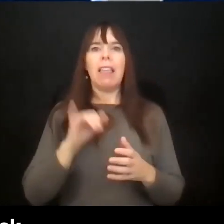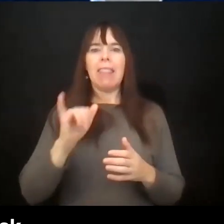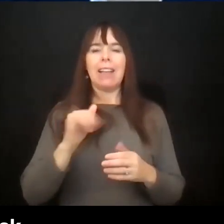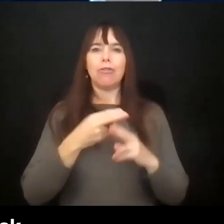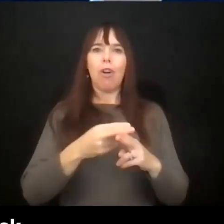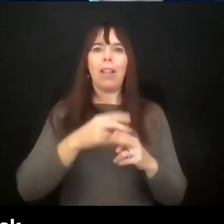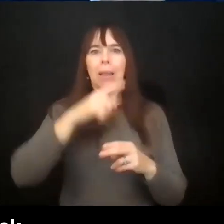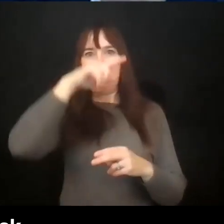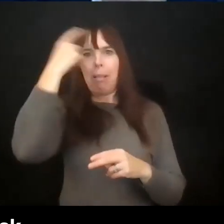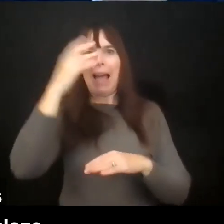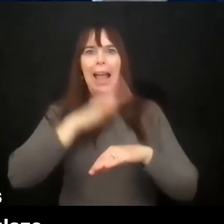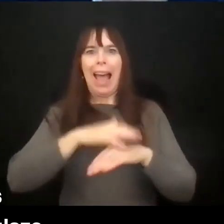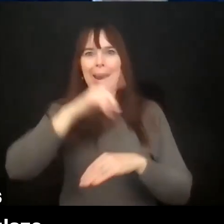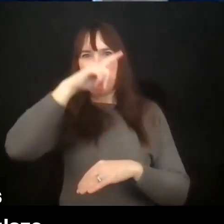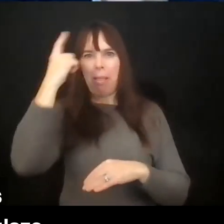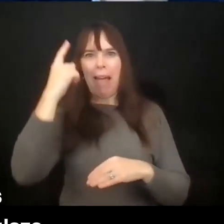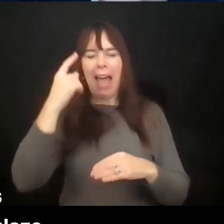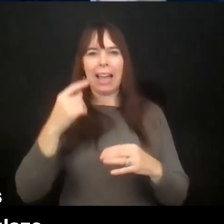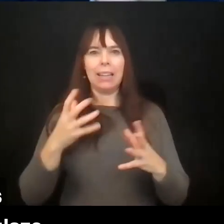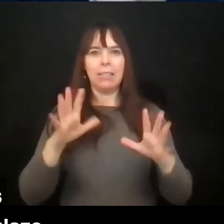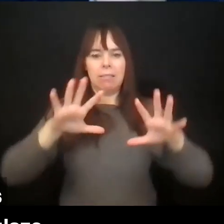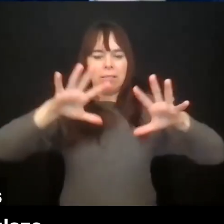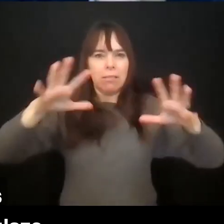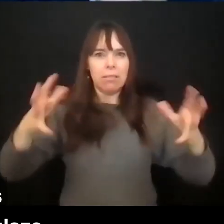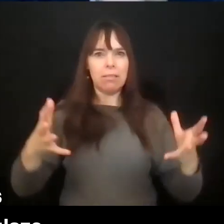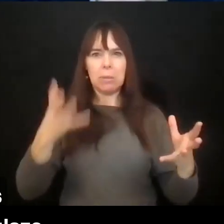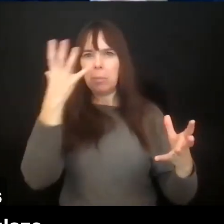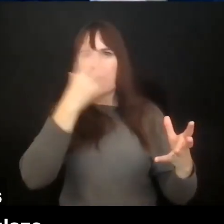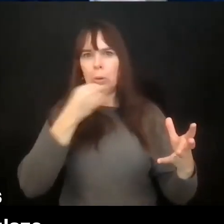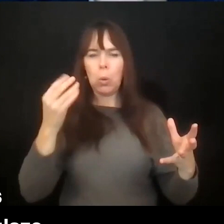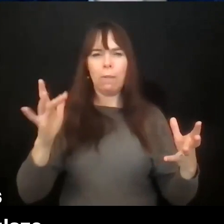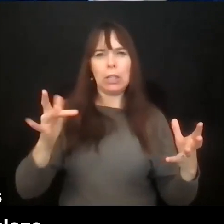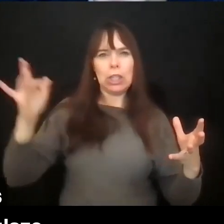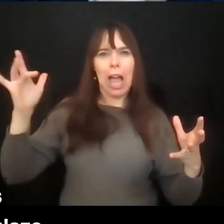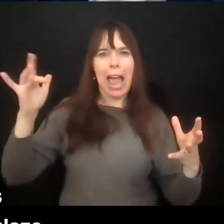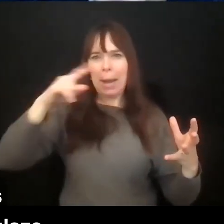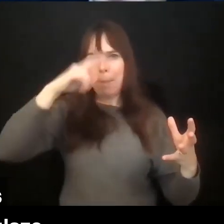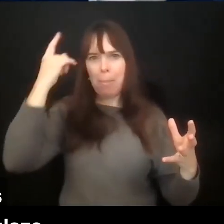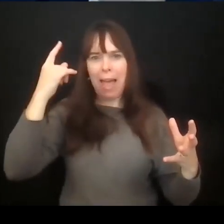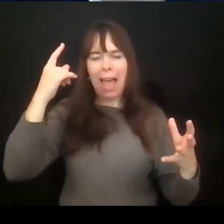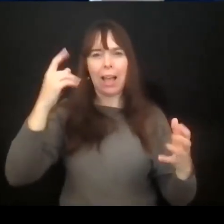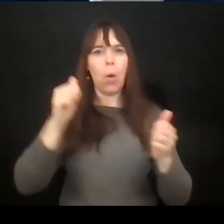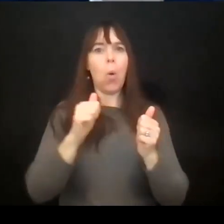black on black. This fabulous, this beautiful, shiny black